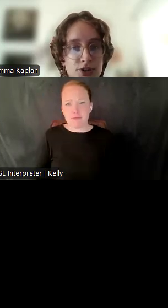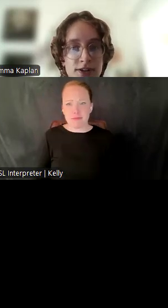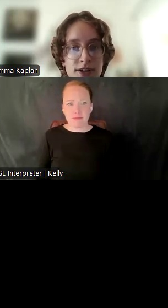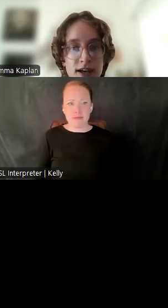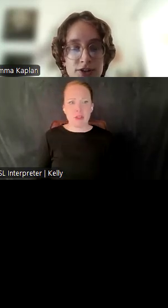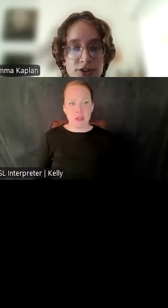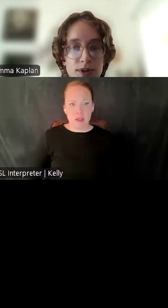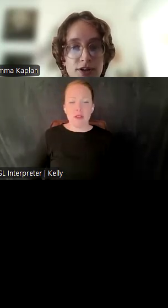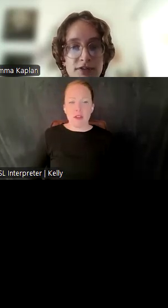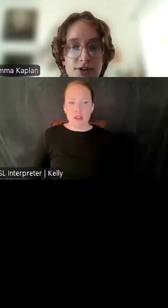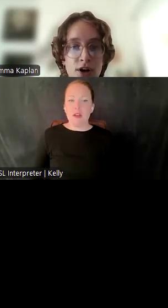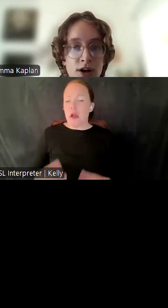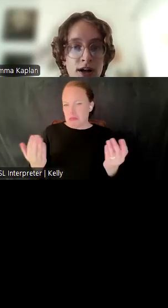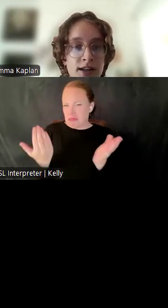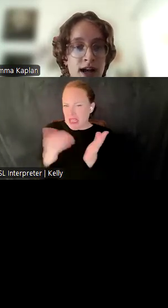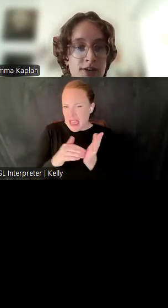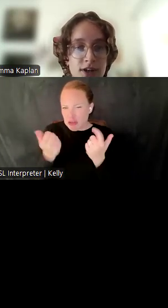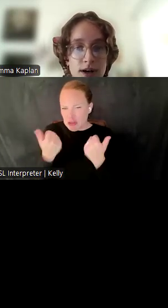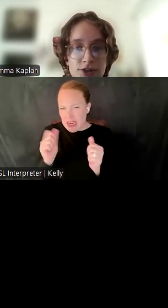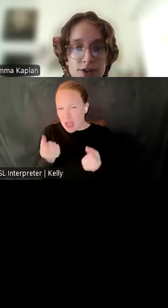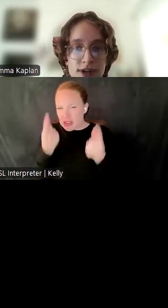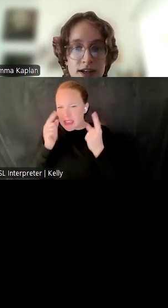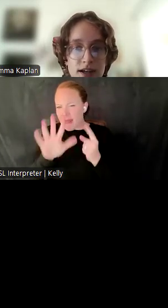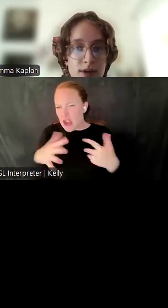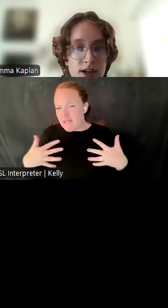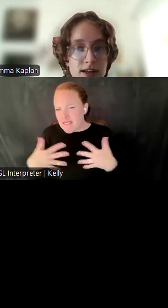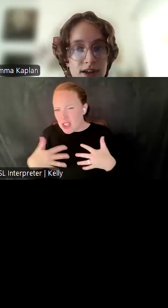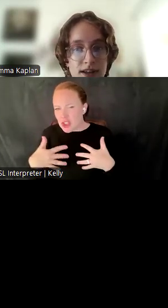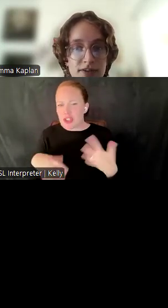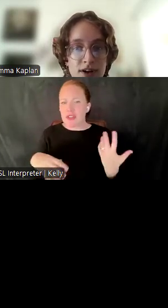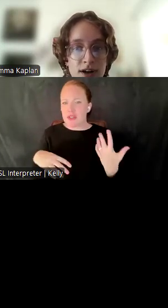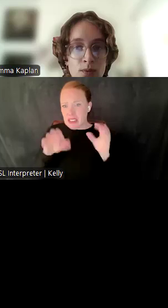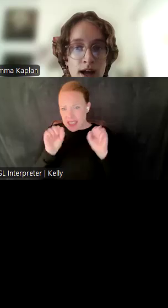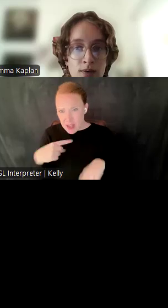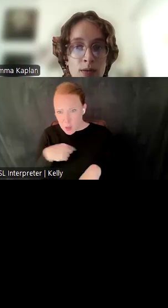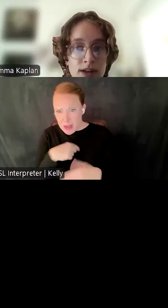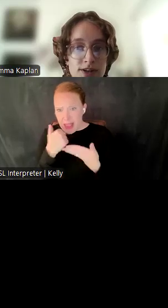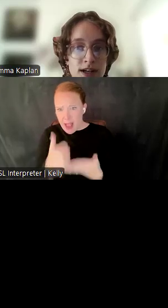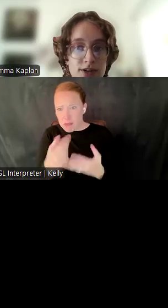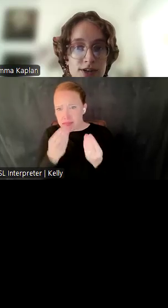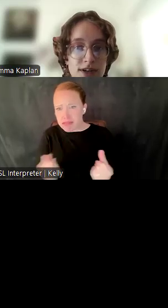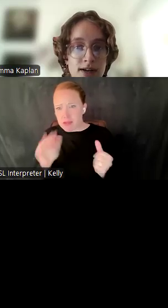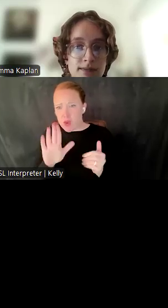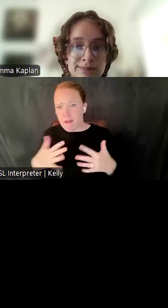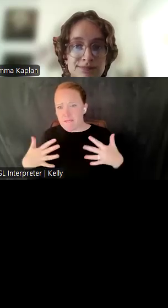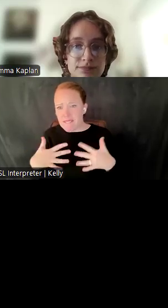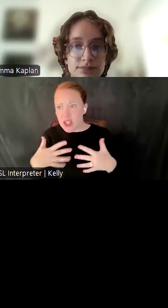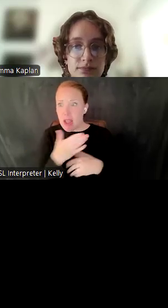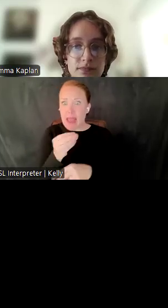Yeah, so trying to gauge what their fears are and then asking questions like, can we alleviate that fear in a way while maintaining their